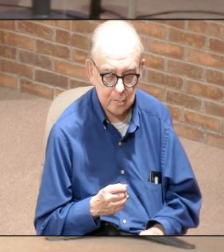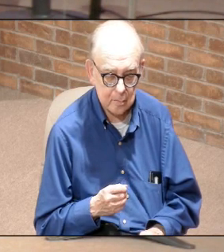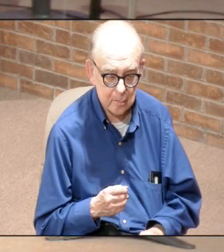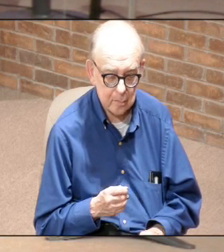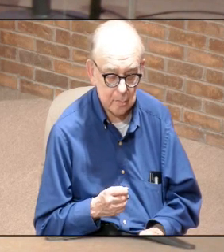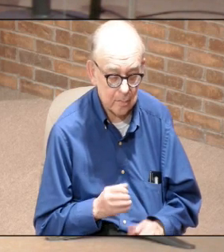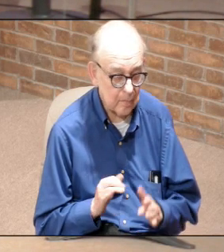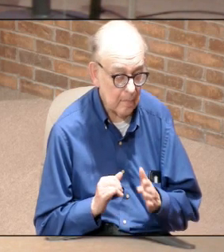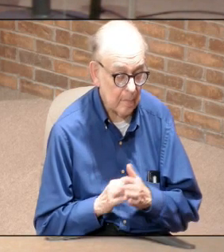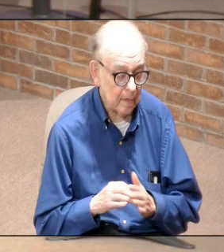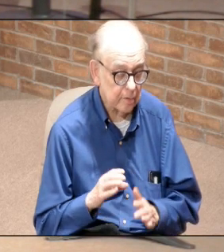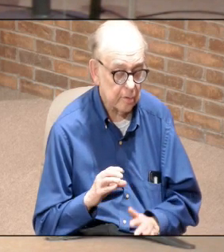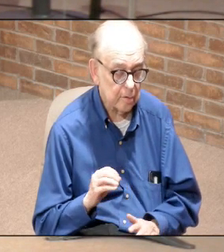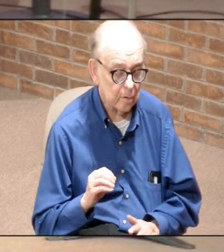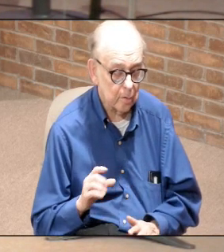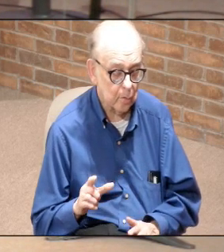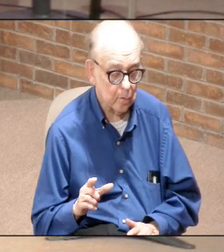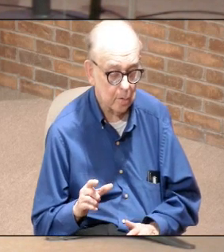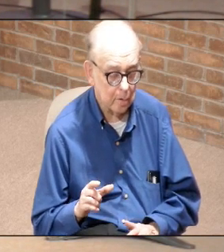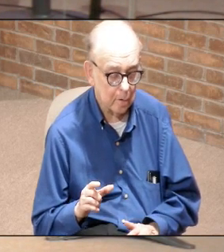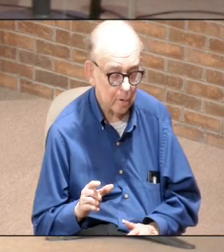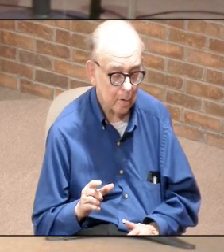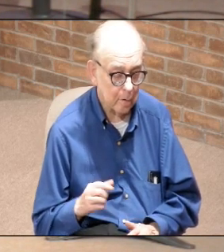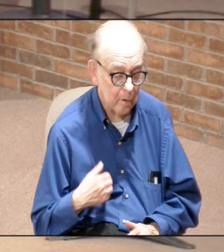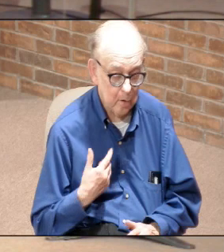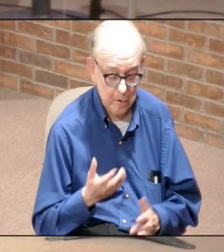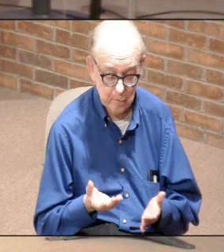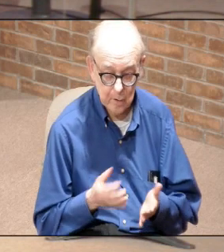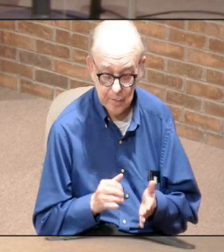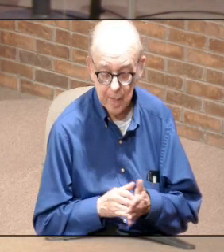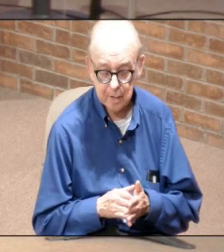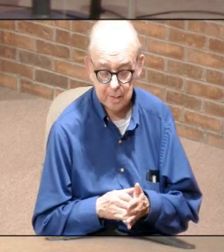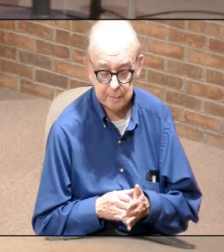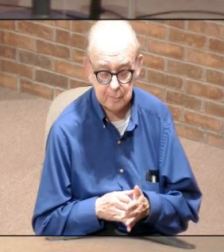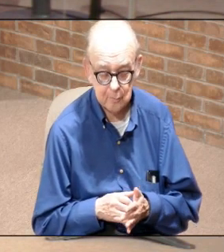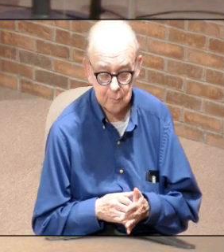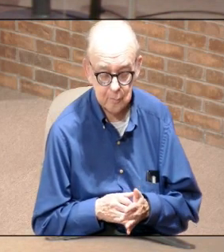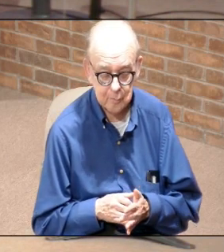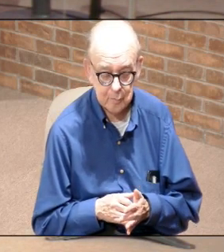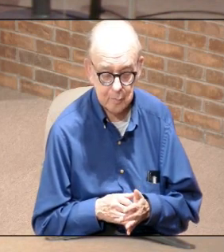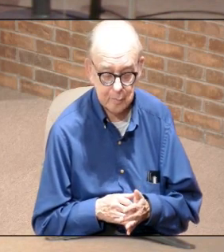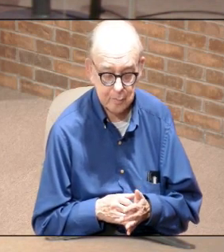That's cool. That's what we want.